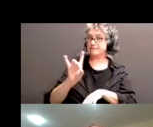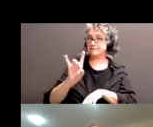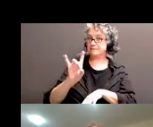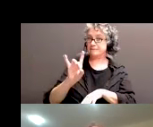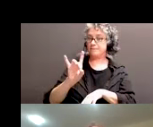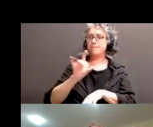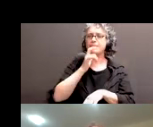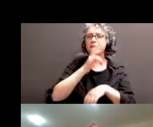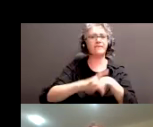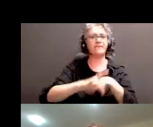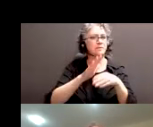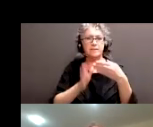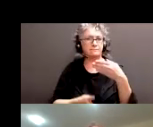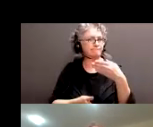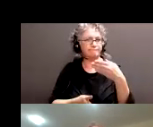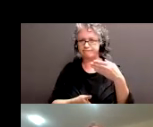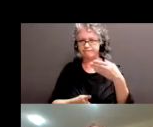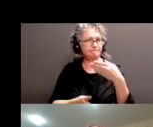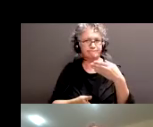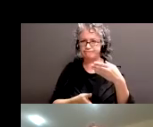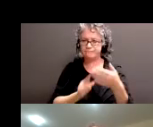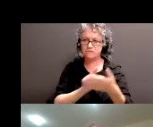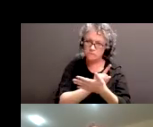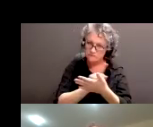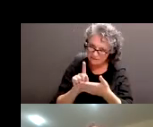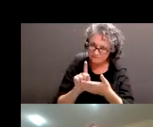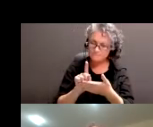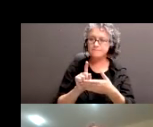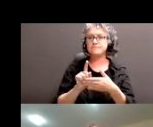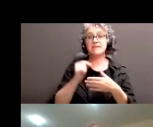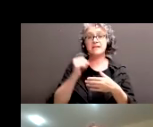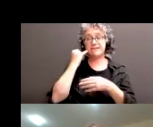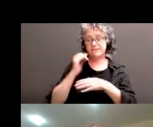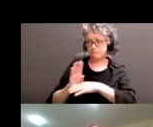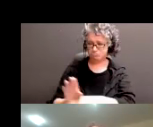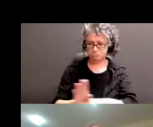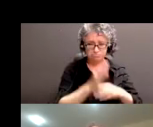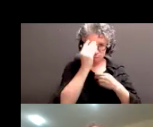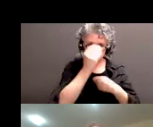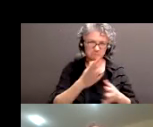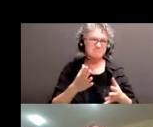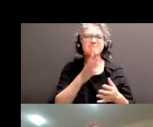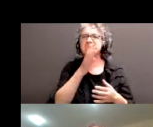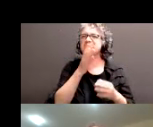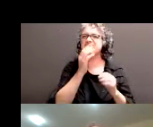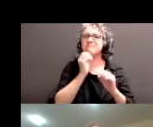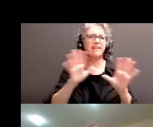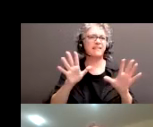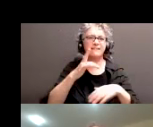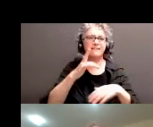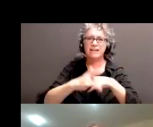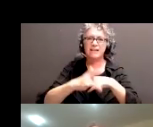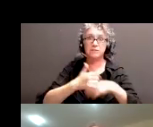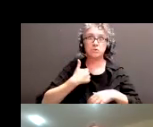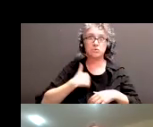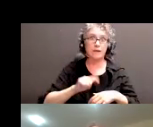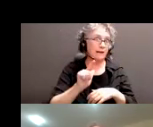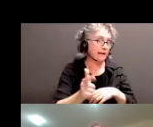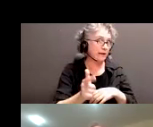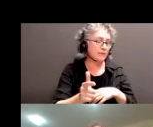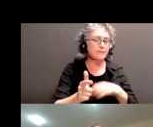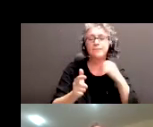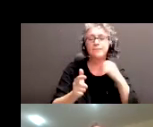not available on the weekend. And if we are all busy, it will say no one is available at this time. Please try again shortly.